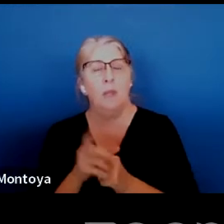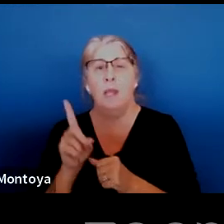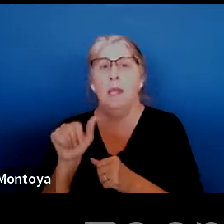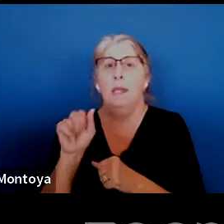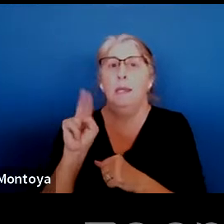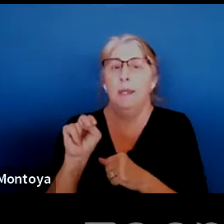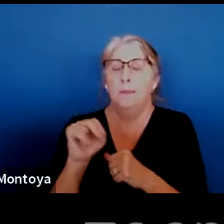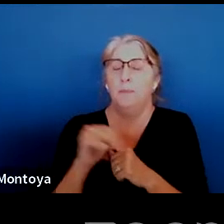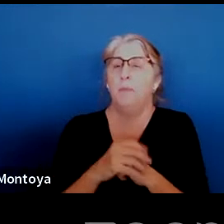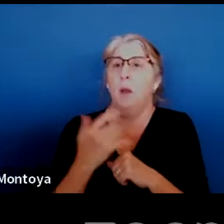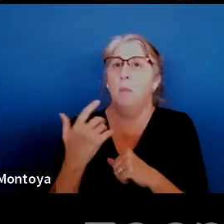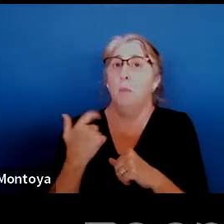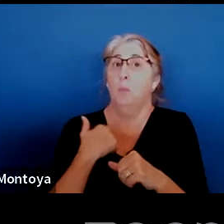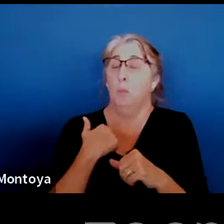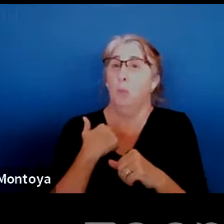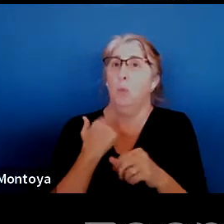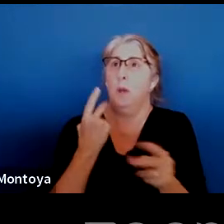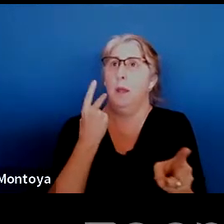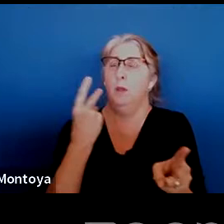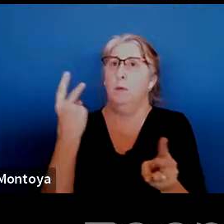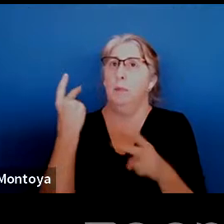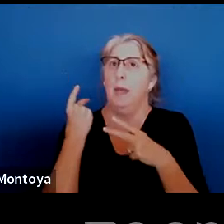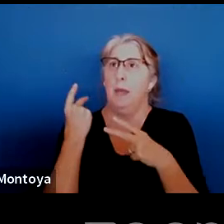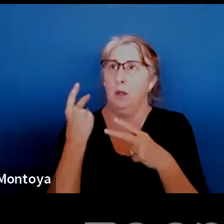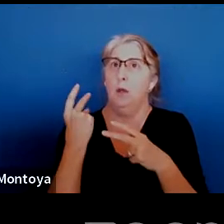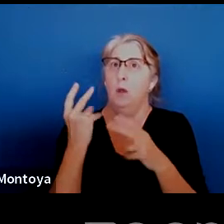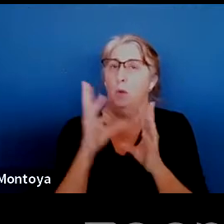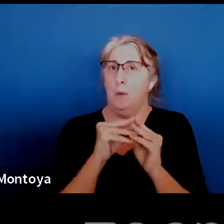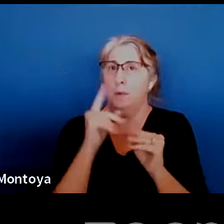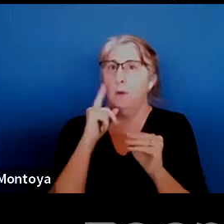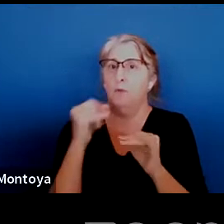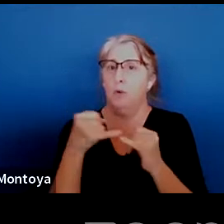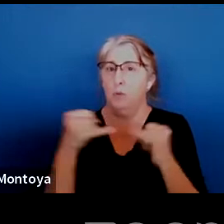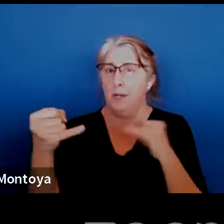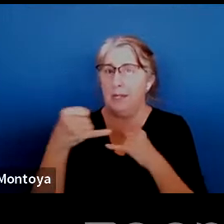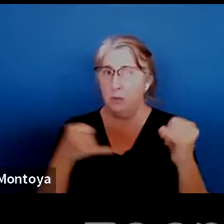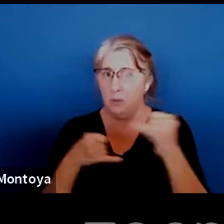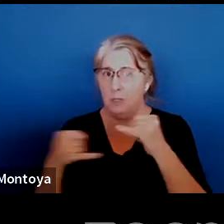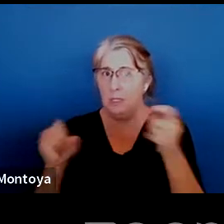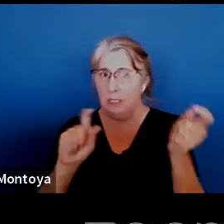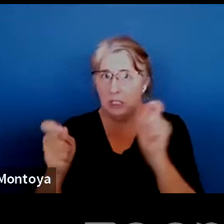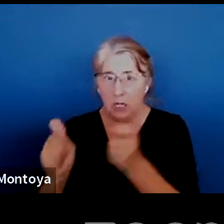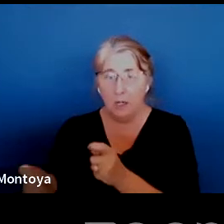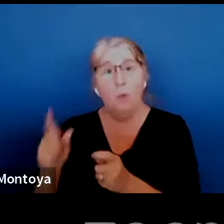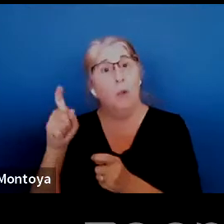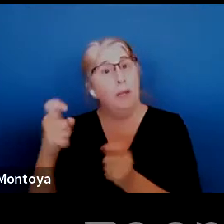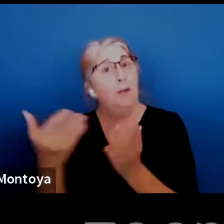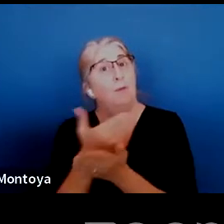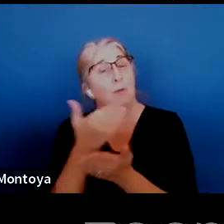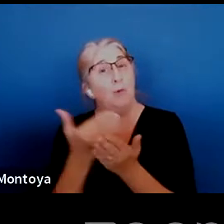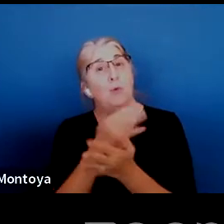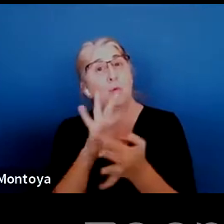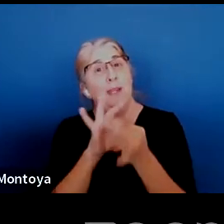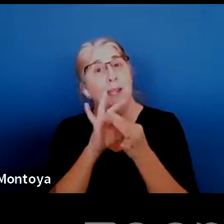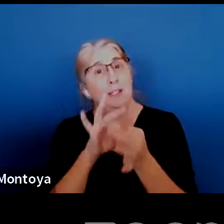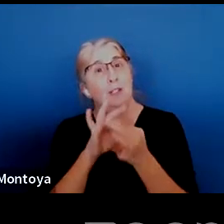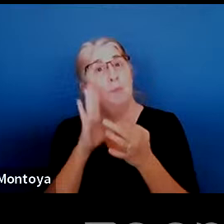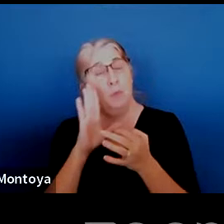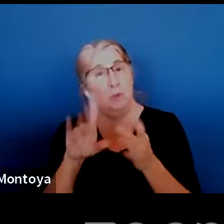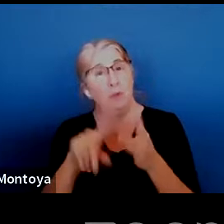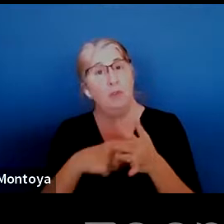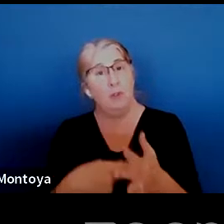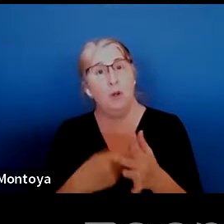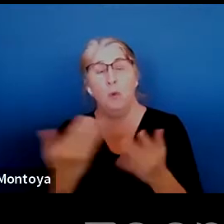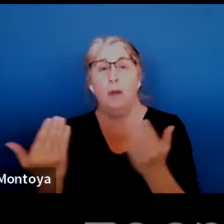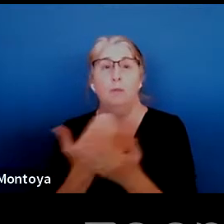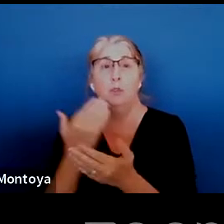of our webinar on redistricting. There's going to be new relationships to make. We're going to have new elected officials